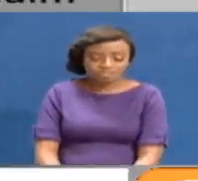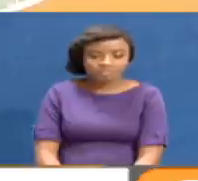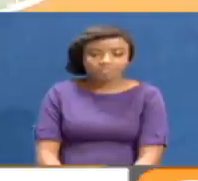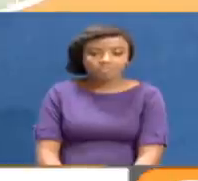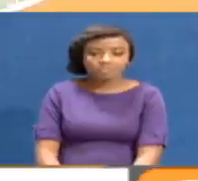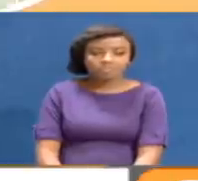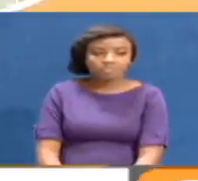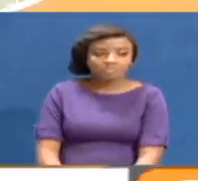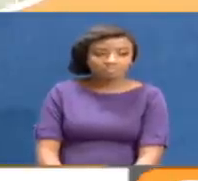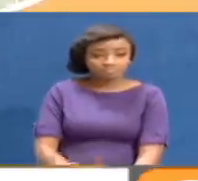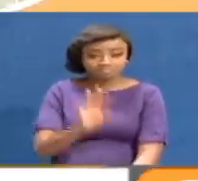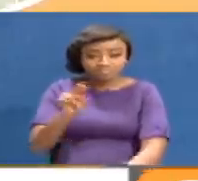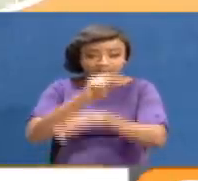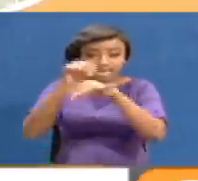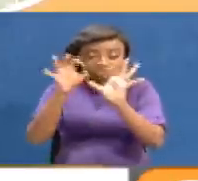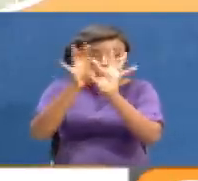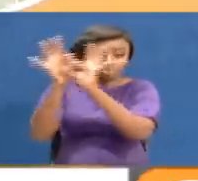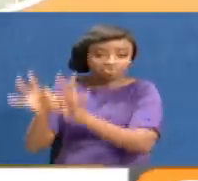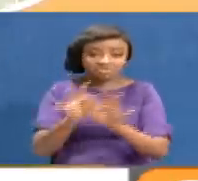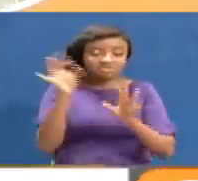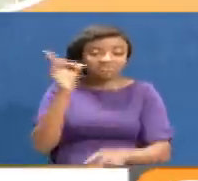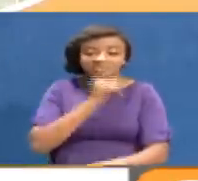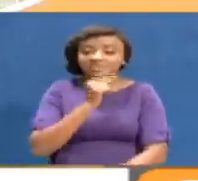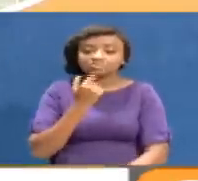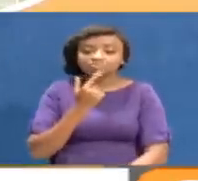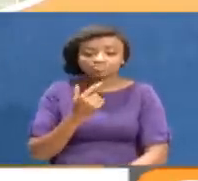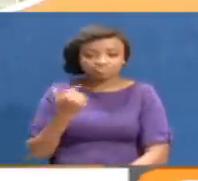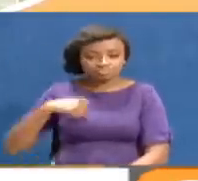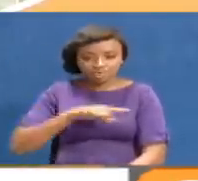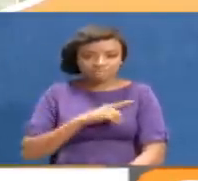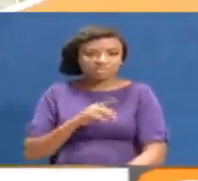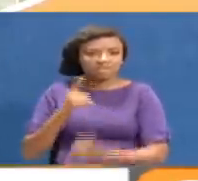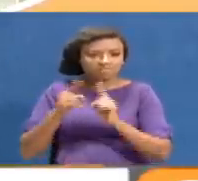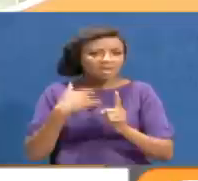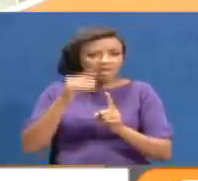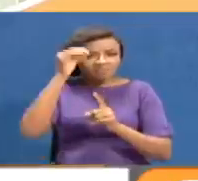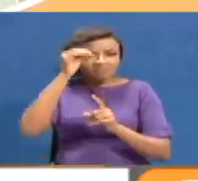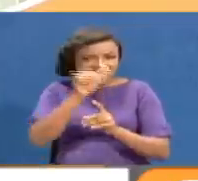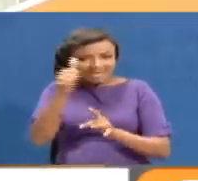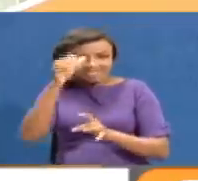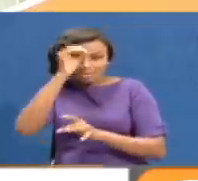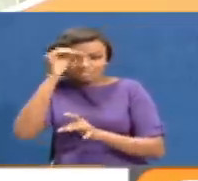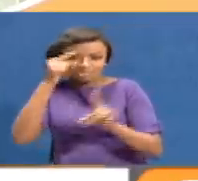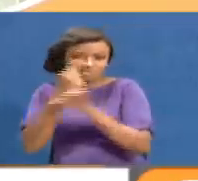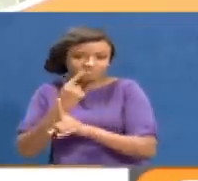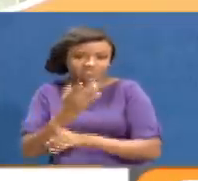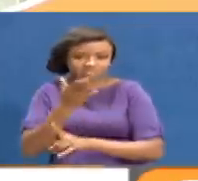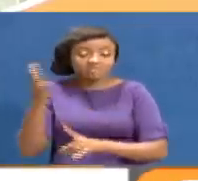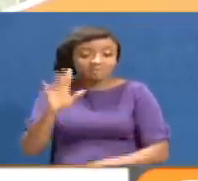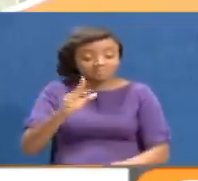unity. I mean, the national unity has been done over the last two years. But there are still dissenting views. Let me also tell you, Trevor,